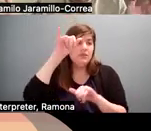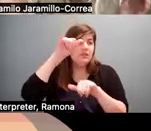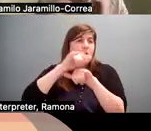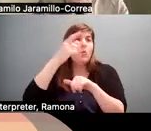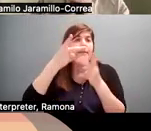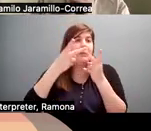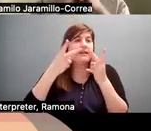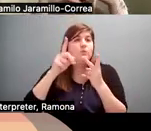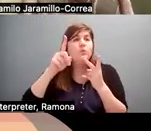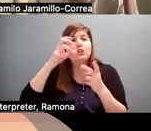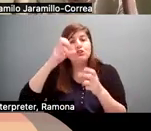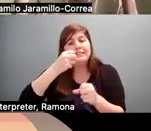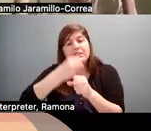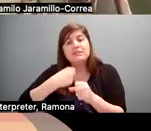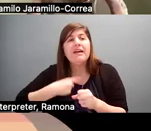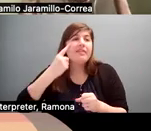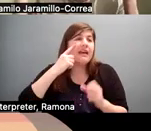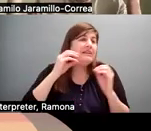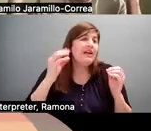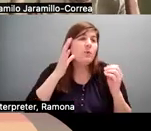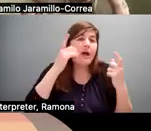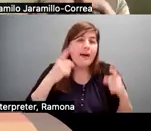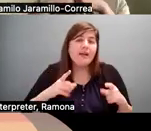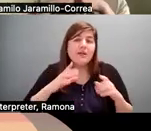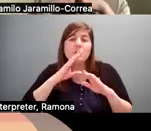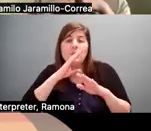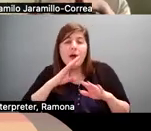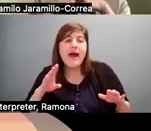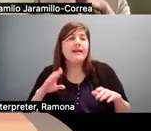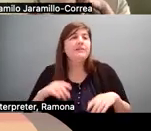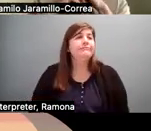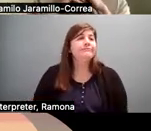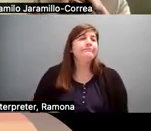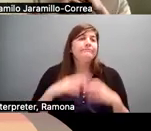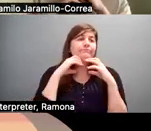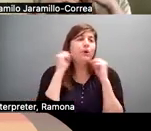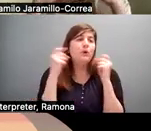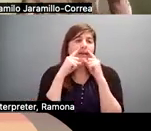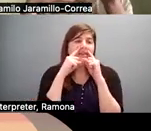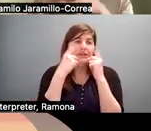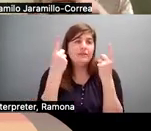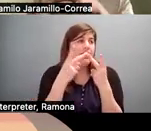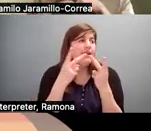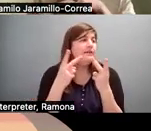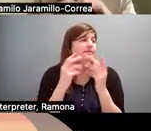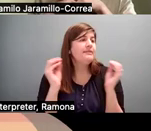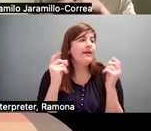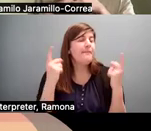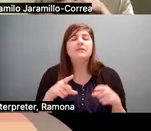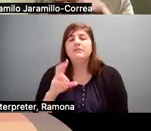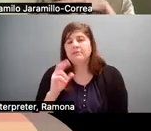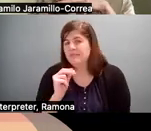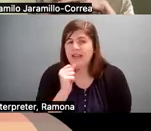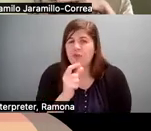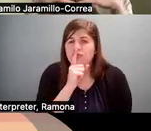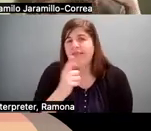nothing will happen. We think it's just like a very quiet, very boring place where nothing happens. But in reality, this is not true. There's a lot